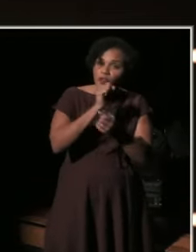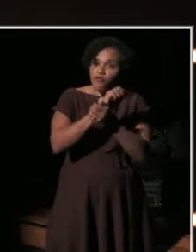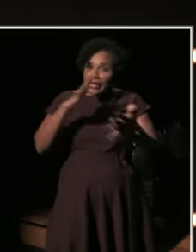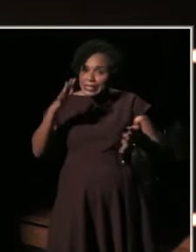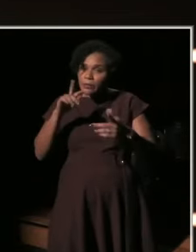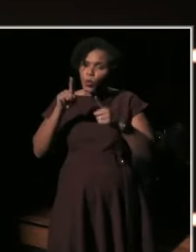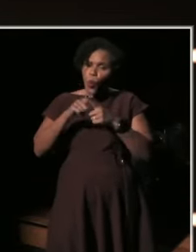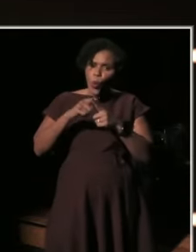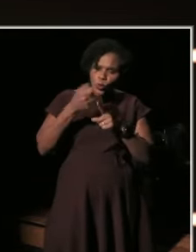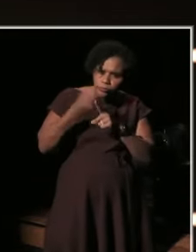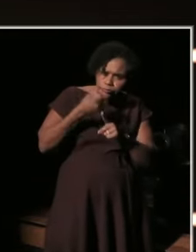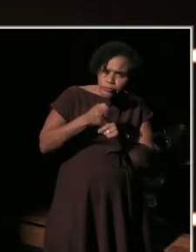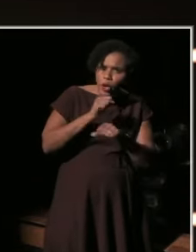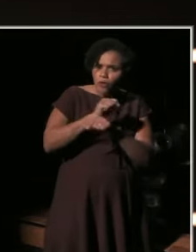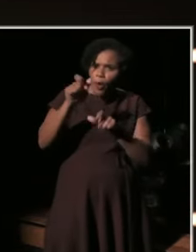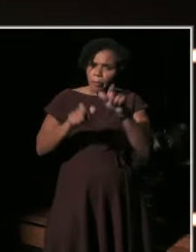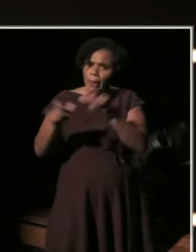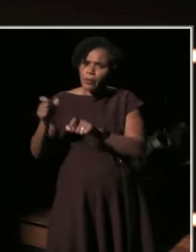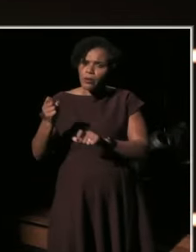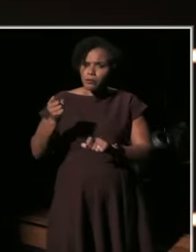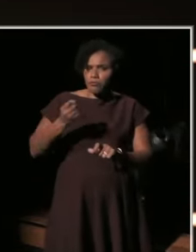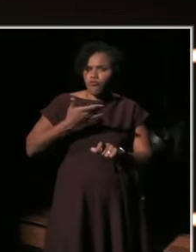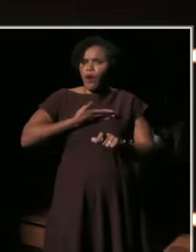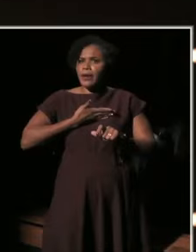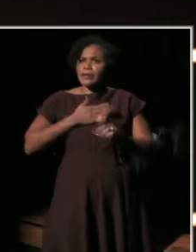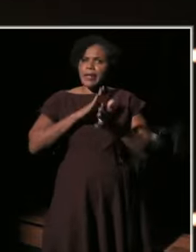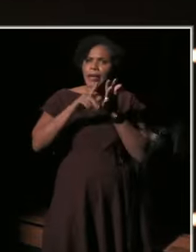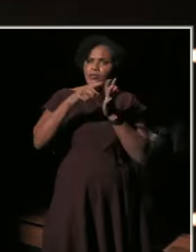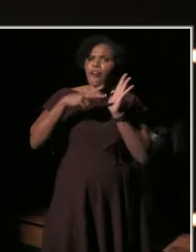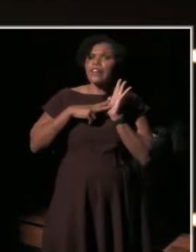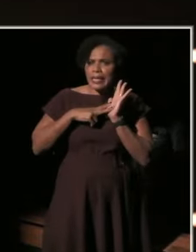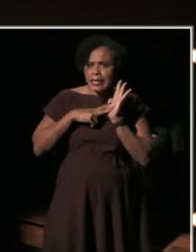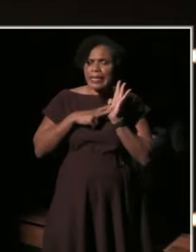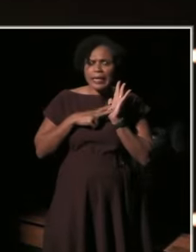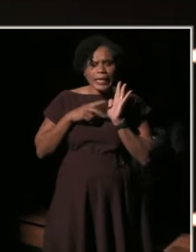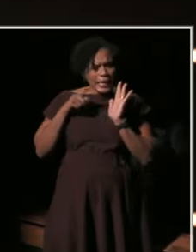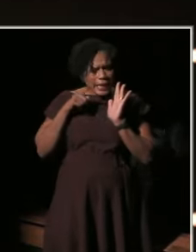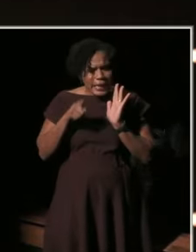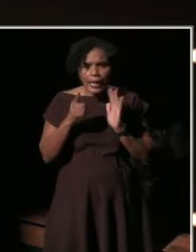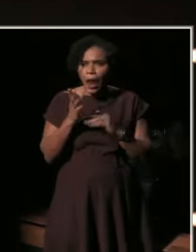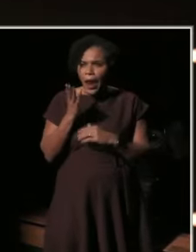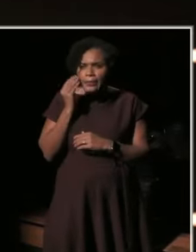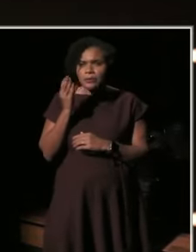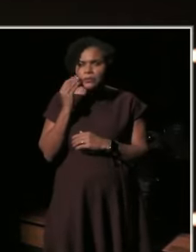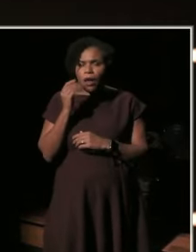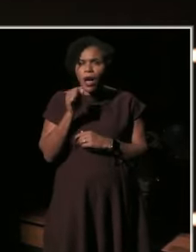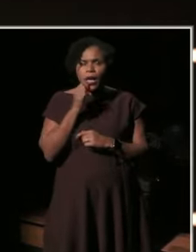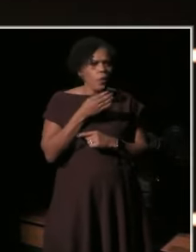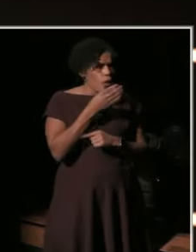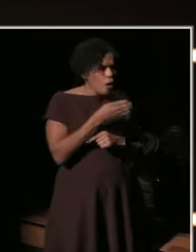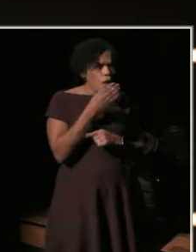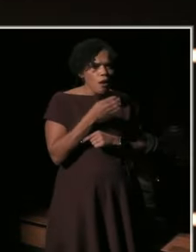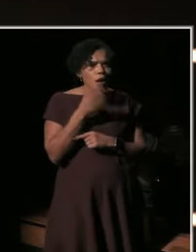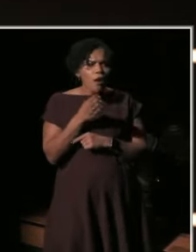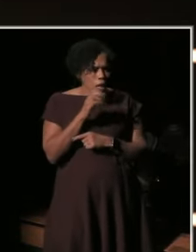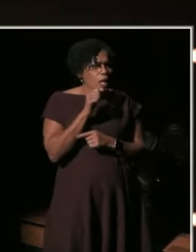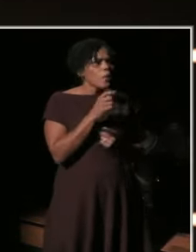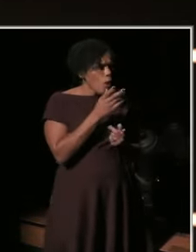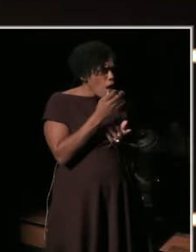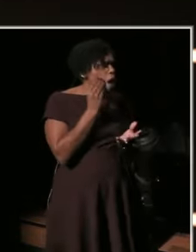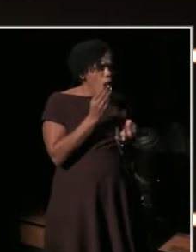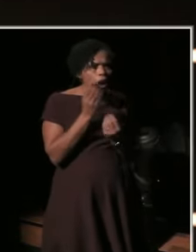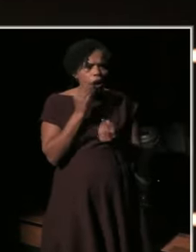HIV. Arthur was a listener. He would walk up and listen to those on every side of every